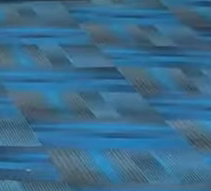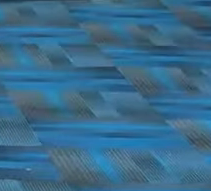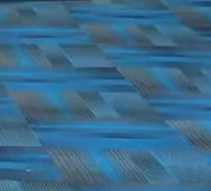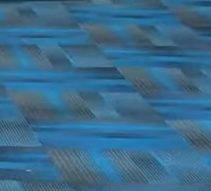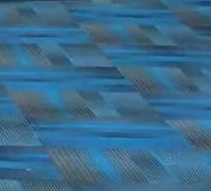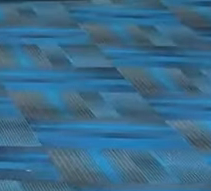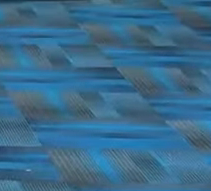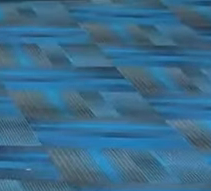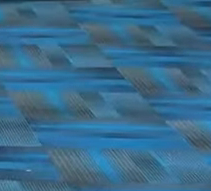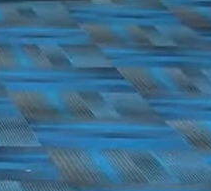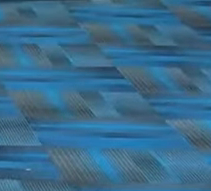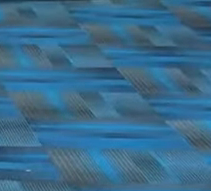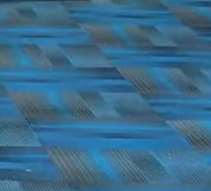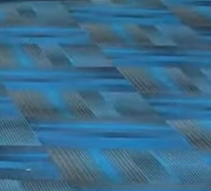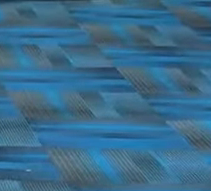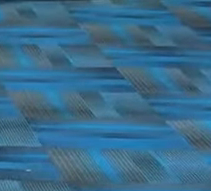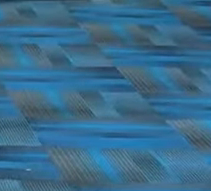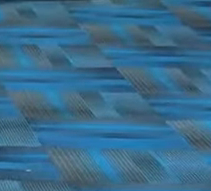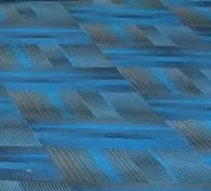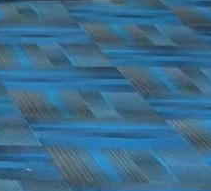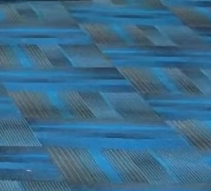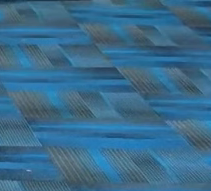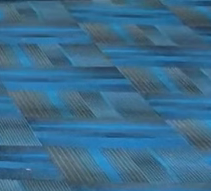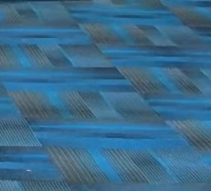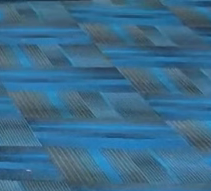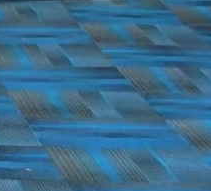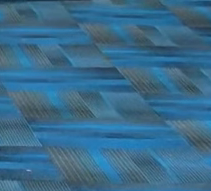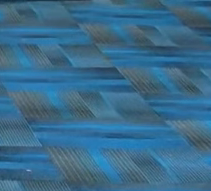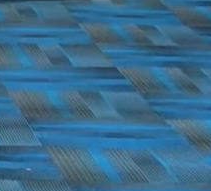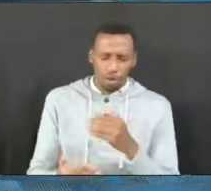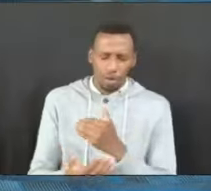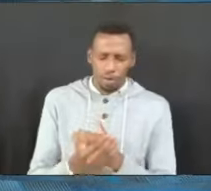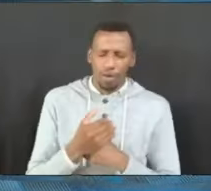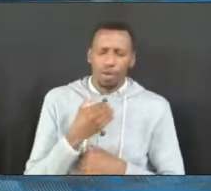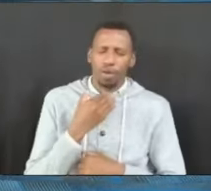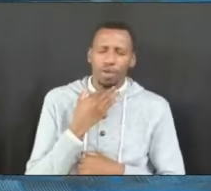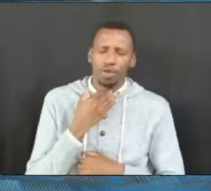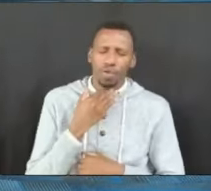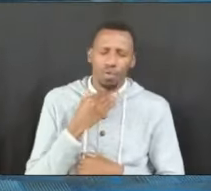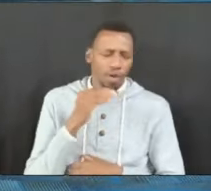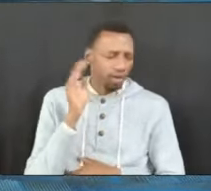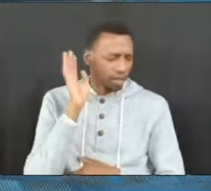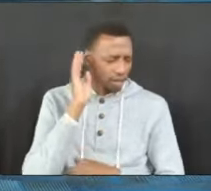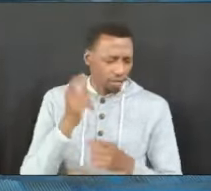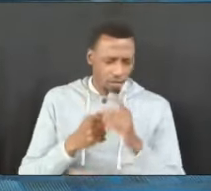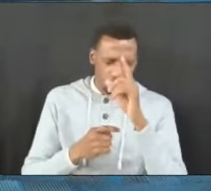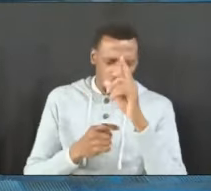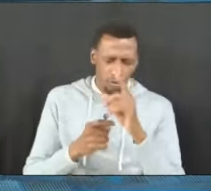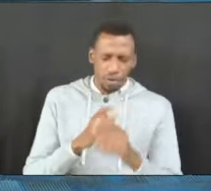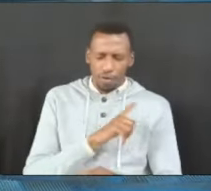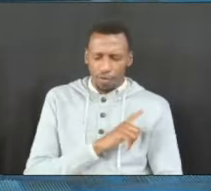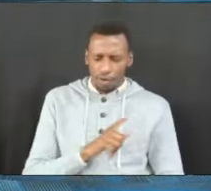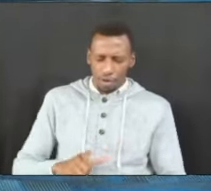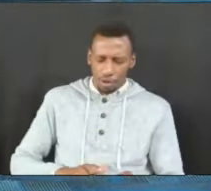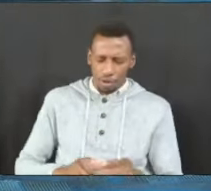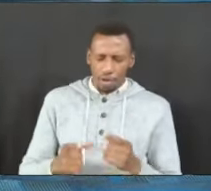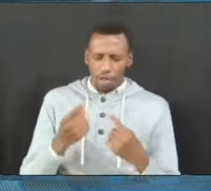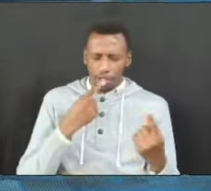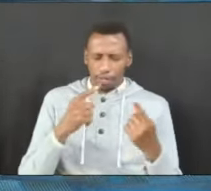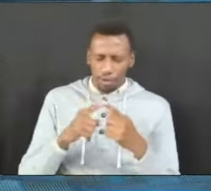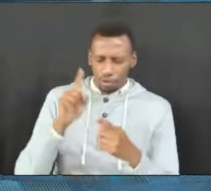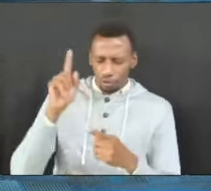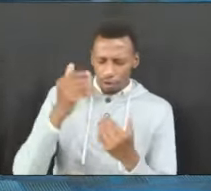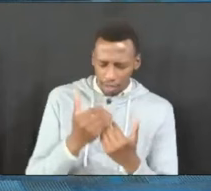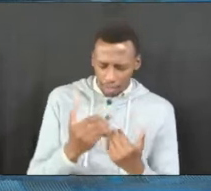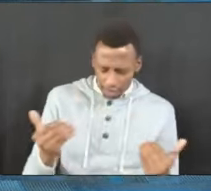House of worship this morning, we are here desiring to hear from you. Lord, speak to your children this morning. May